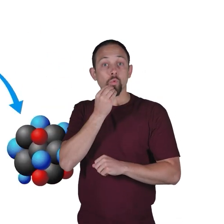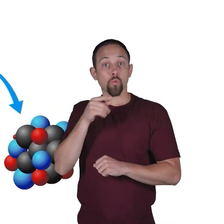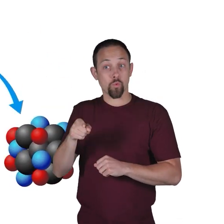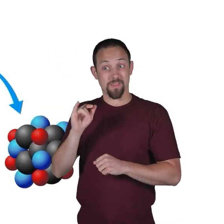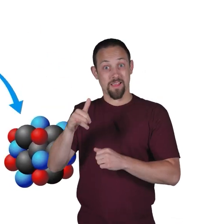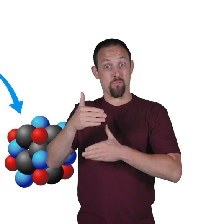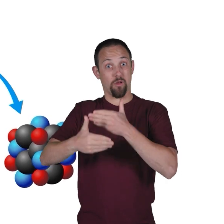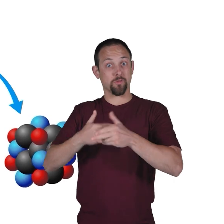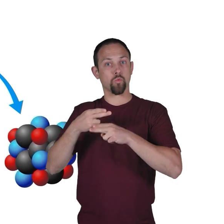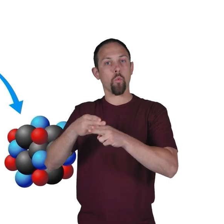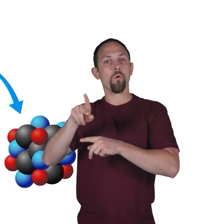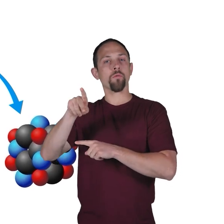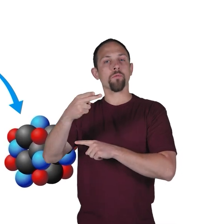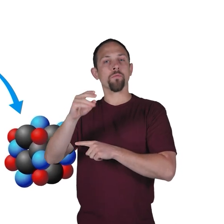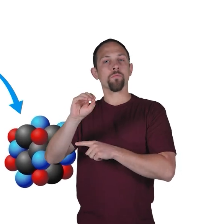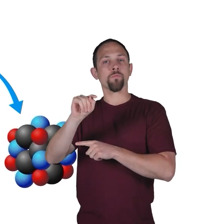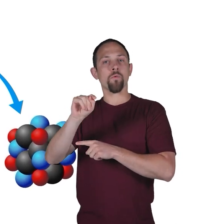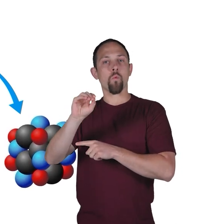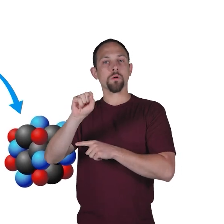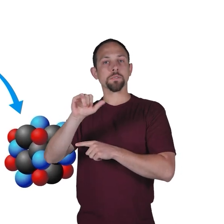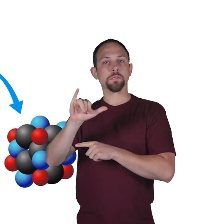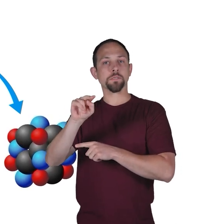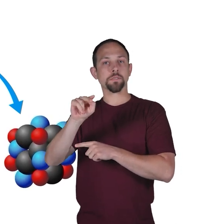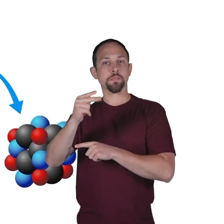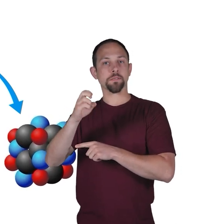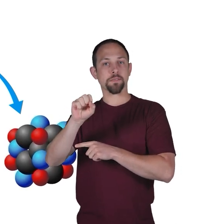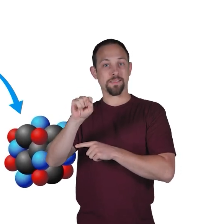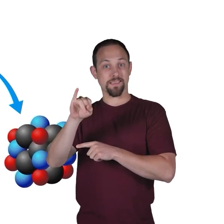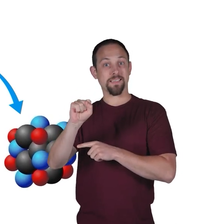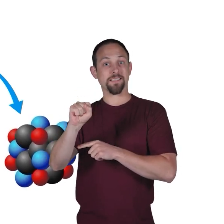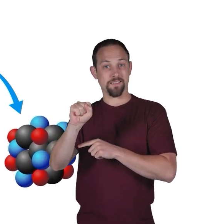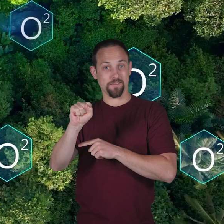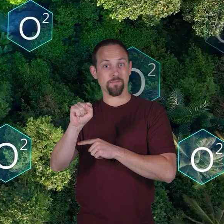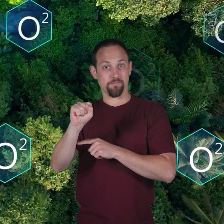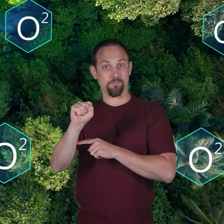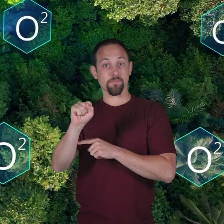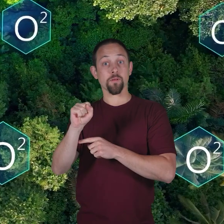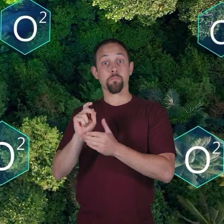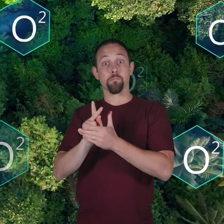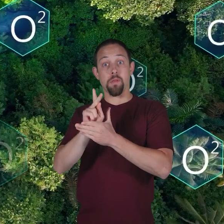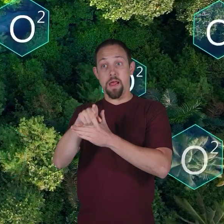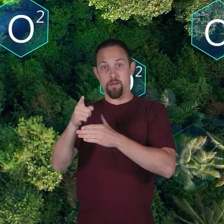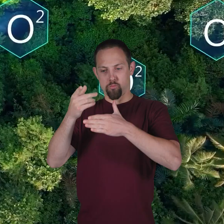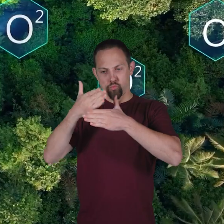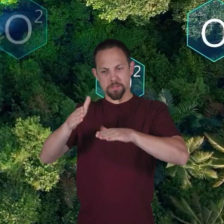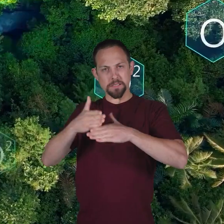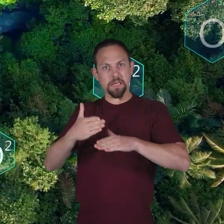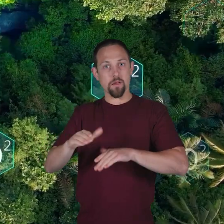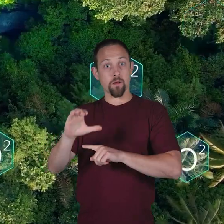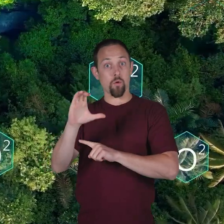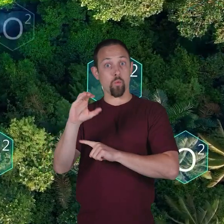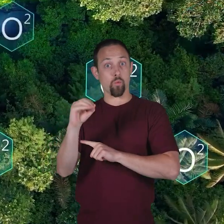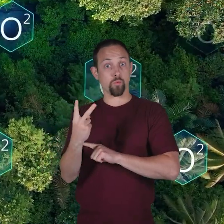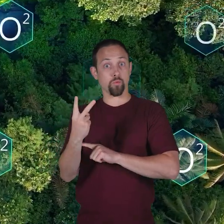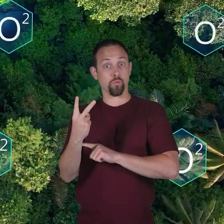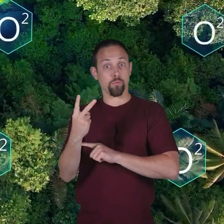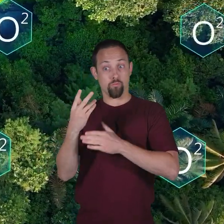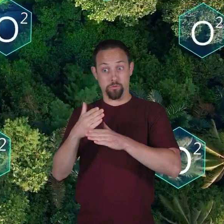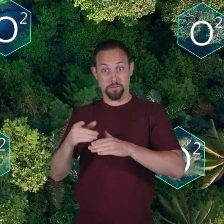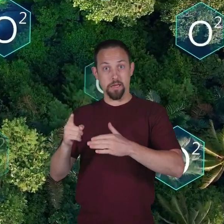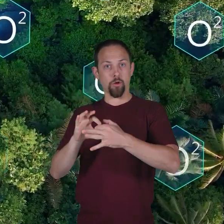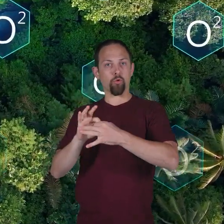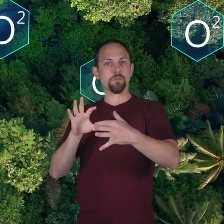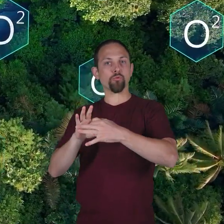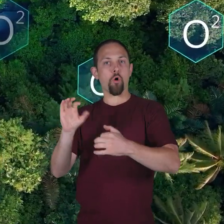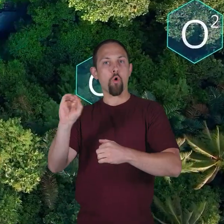in a process called photosynthesis as the plants break down carbon dioxide they